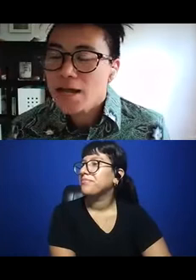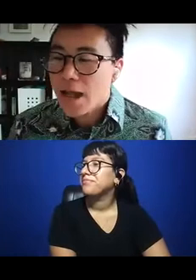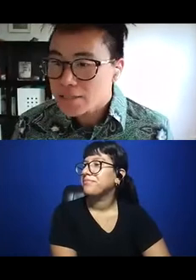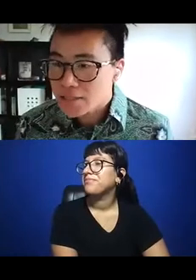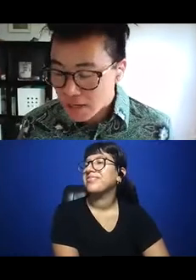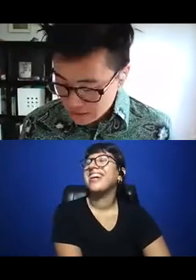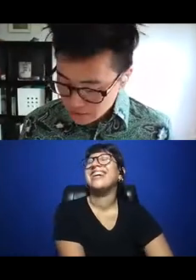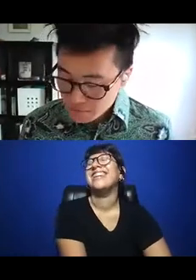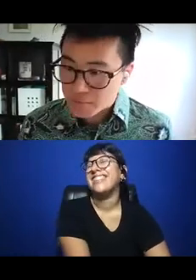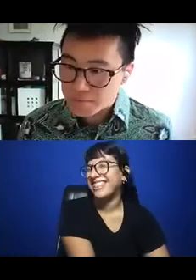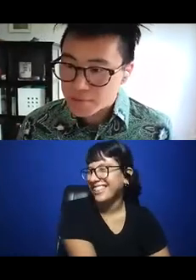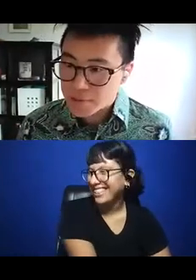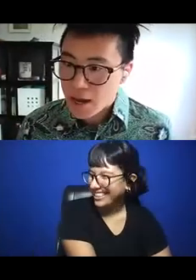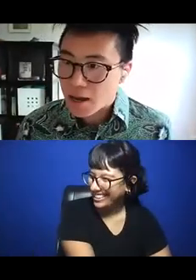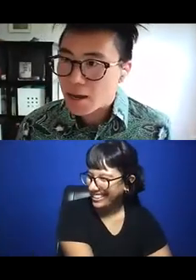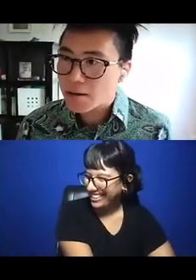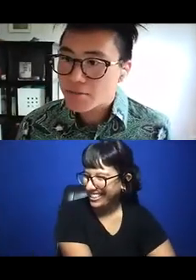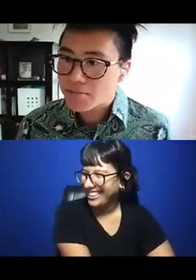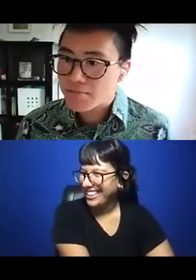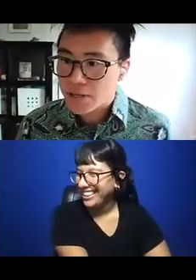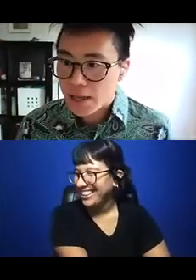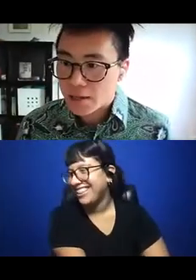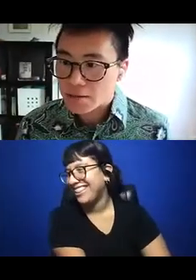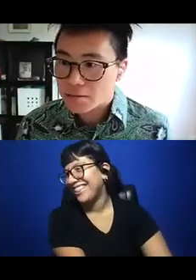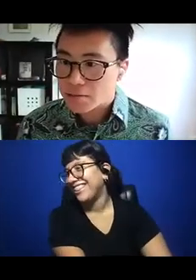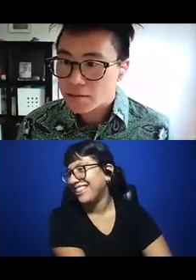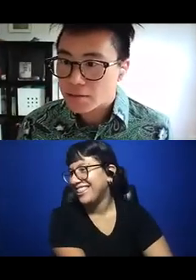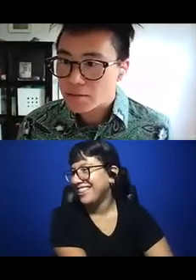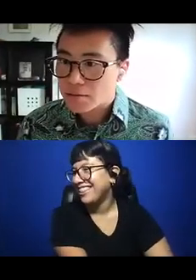folks actually got into their rooms at 48.